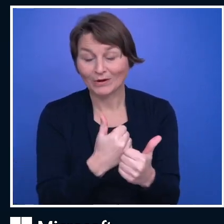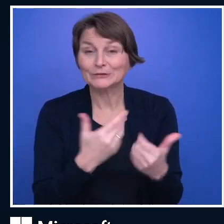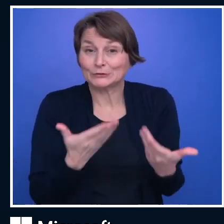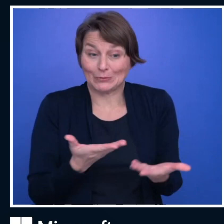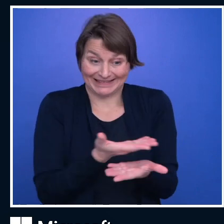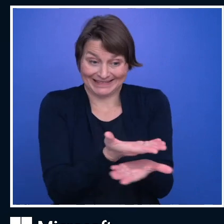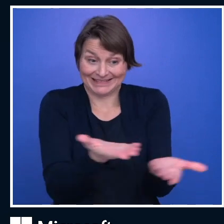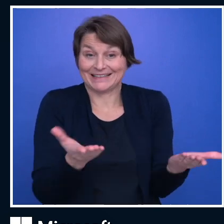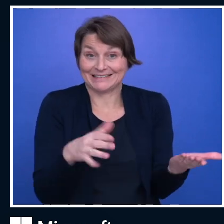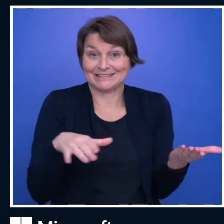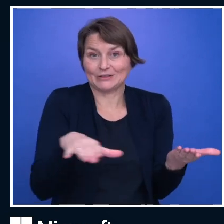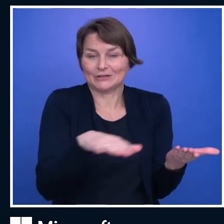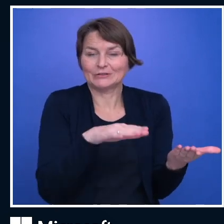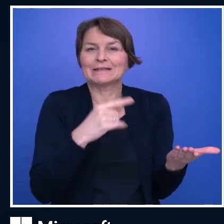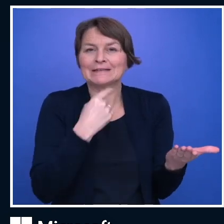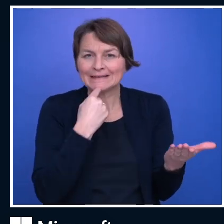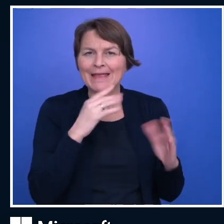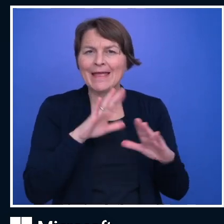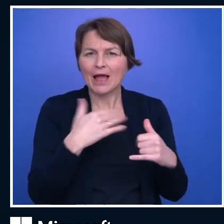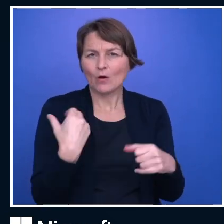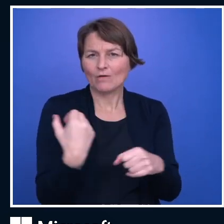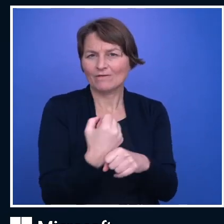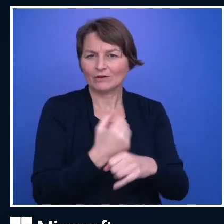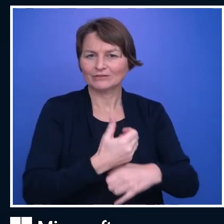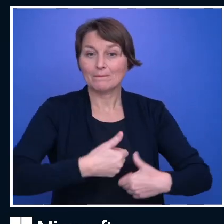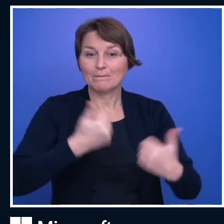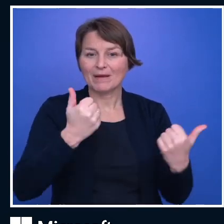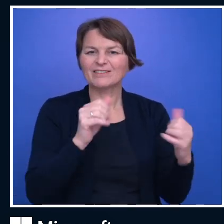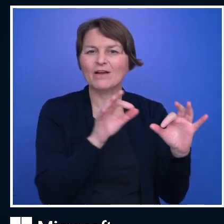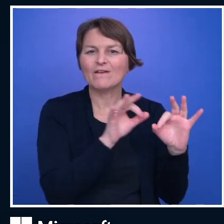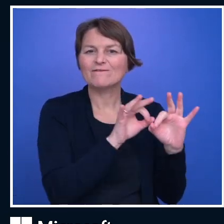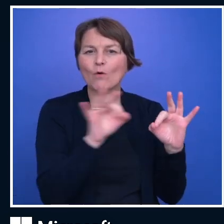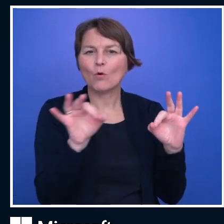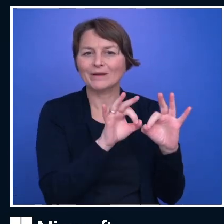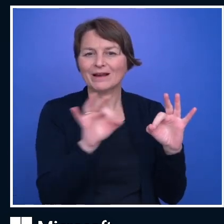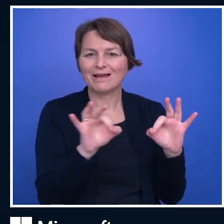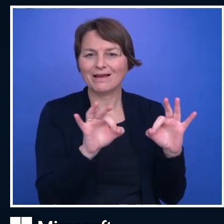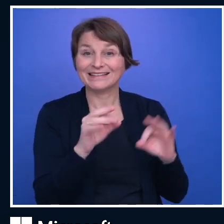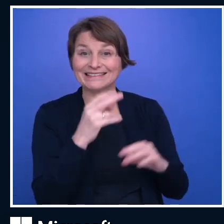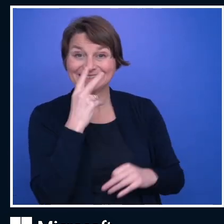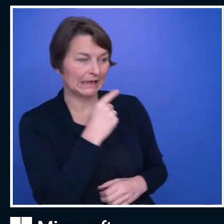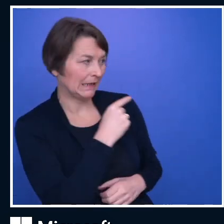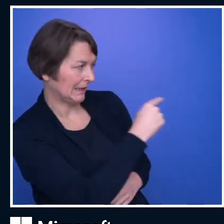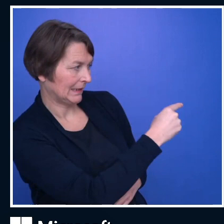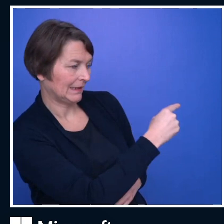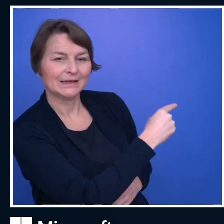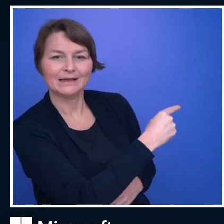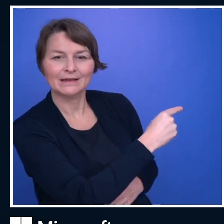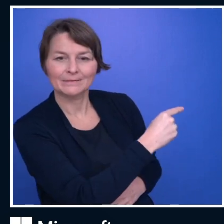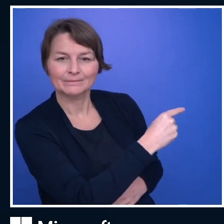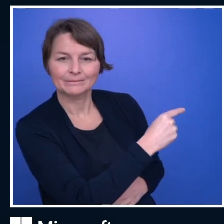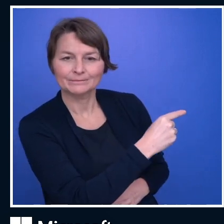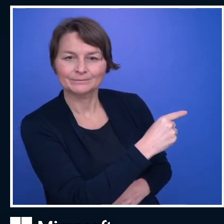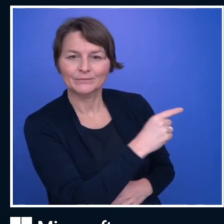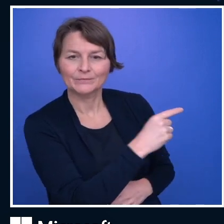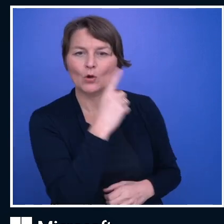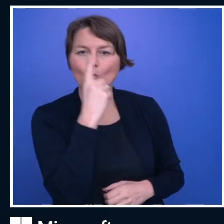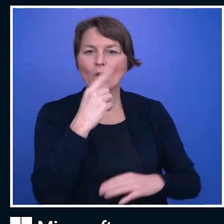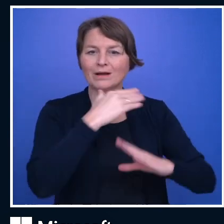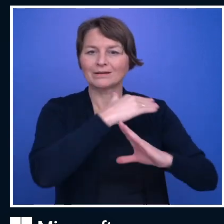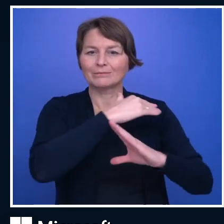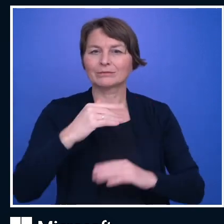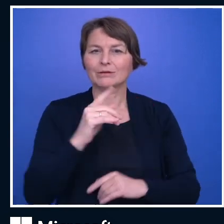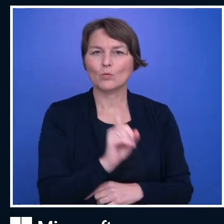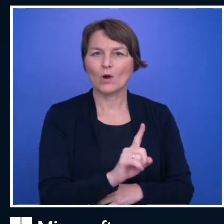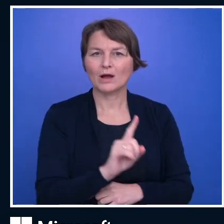called a sigmoid function. The formula for sigmoid function is given right there. S of x is equal to 1 by 1 plus e power minus x. This,